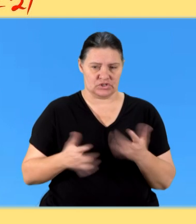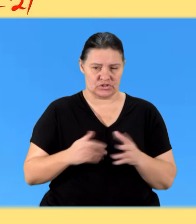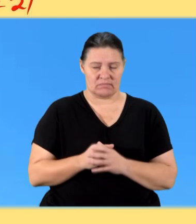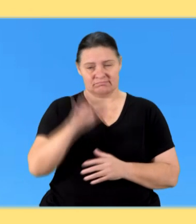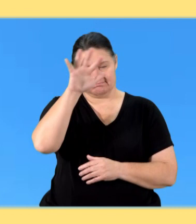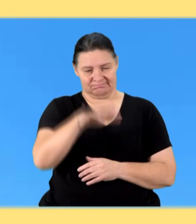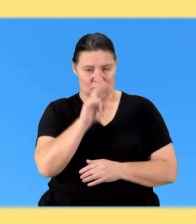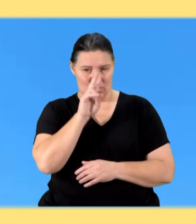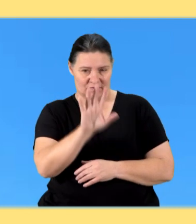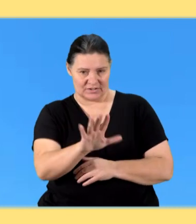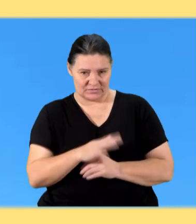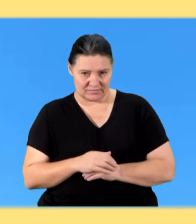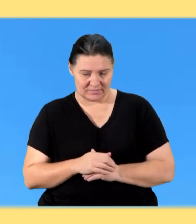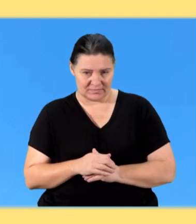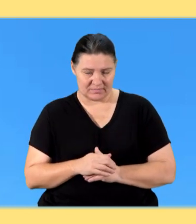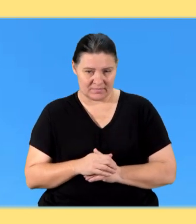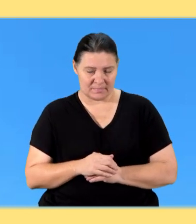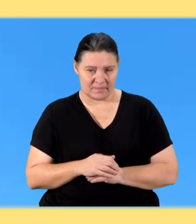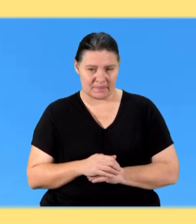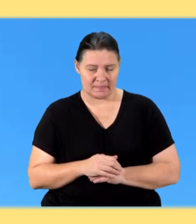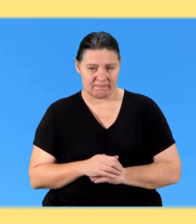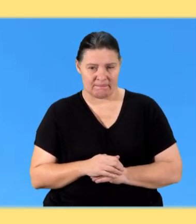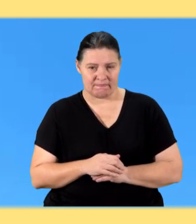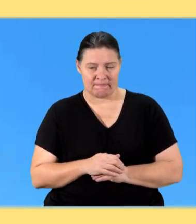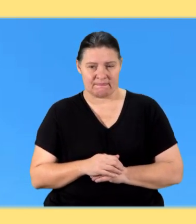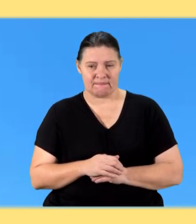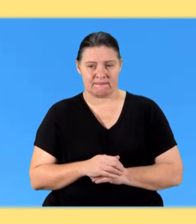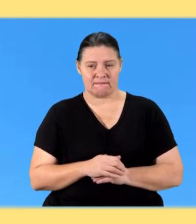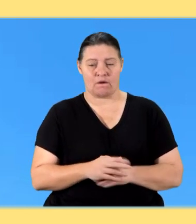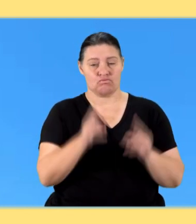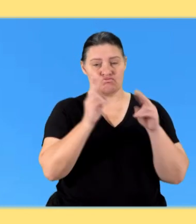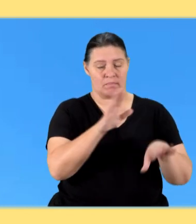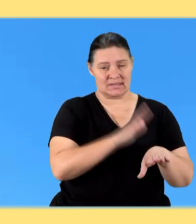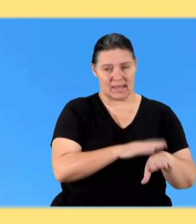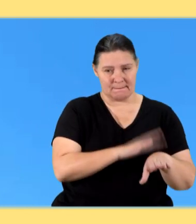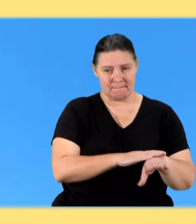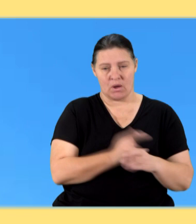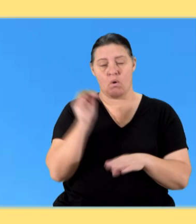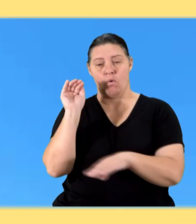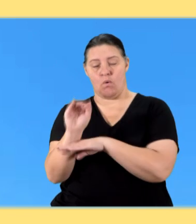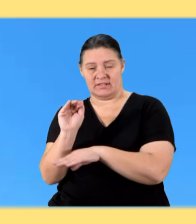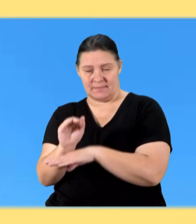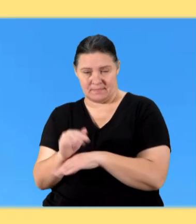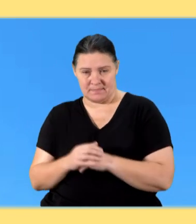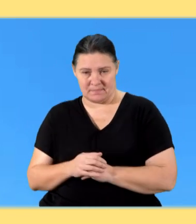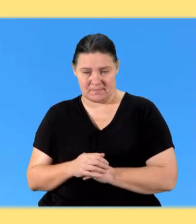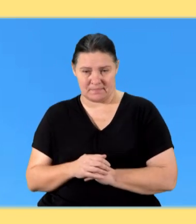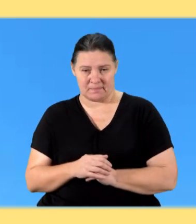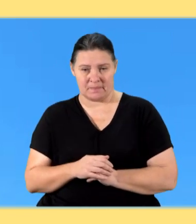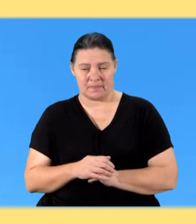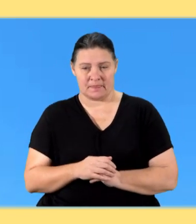all completed. Here's how the question looks. This is your normal time and your